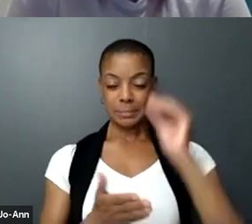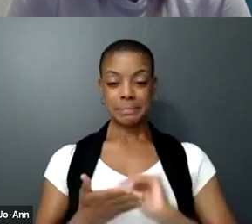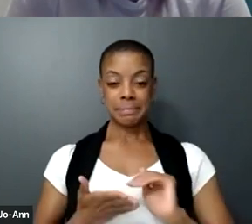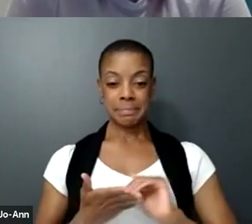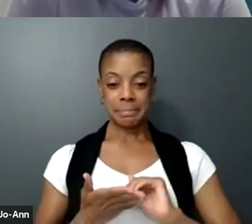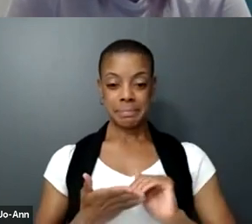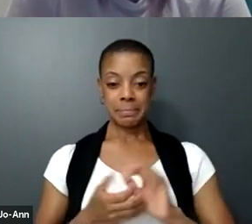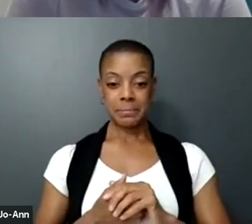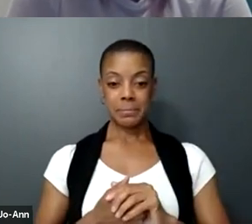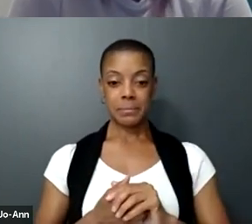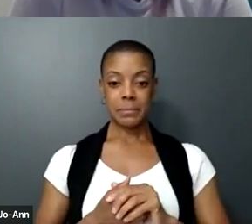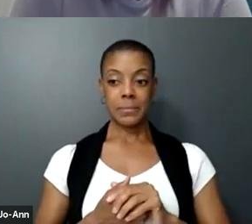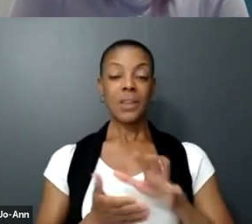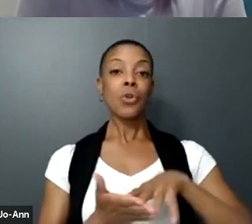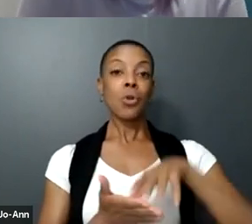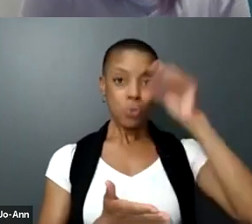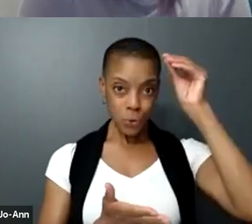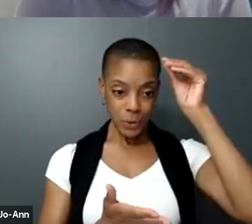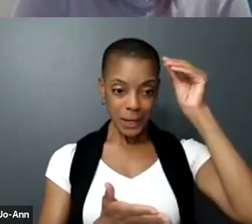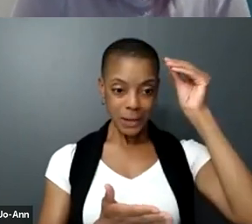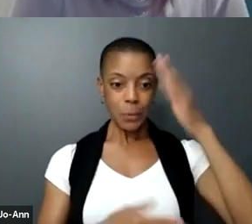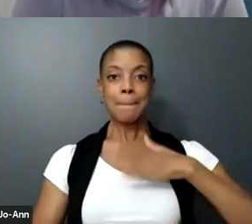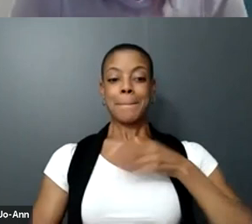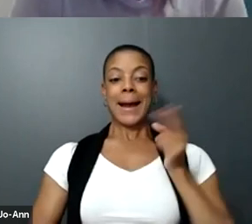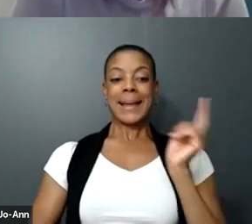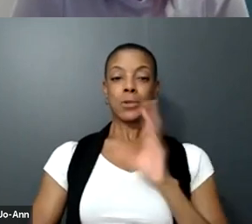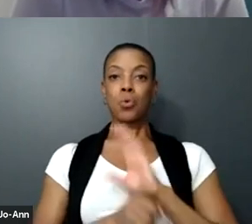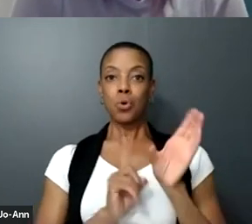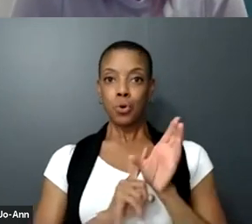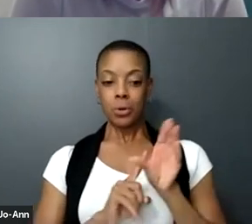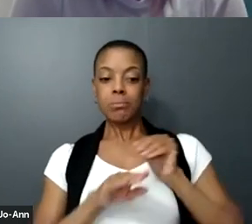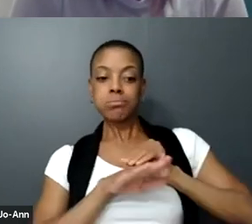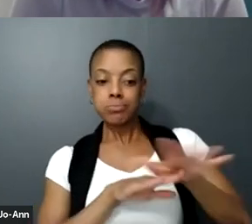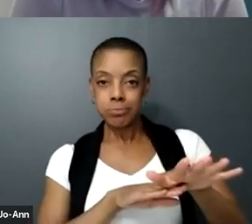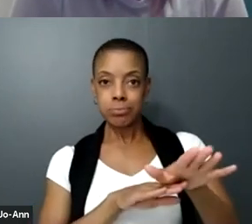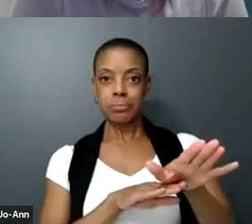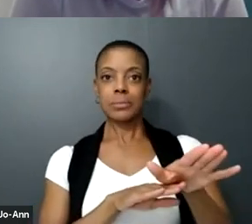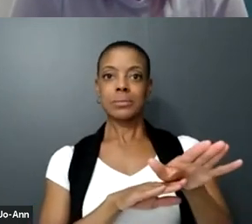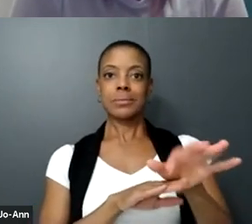They are learning of what my historical culture has done to their history and to them.